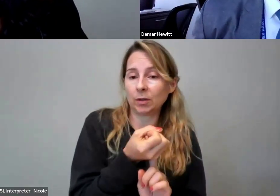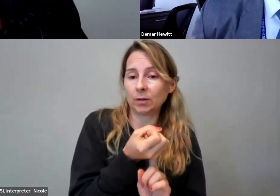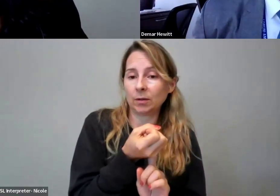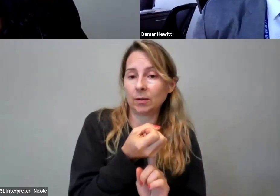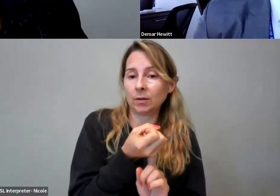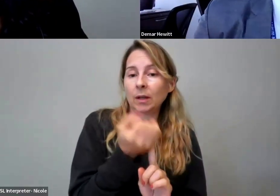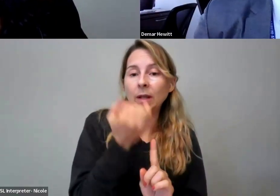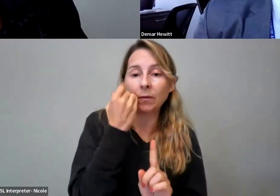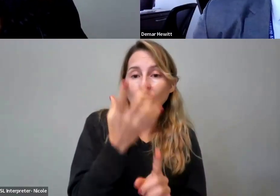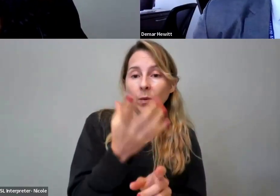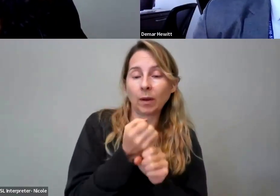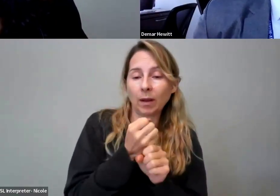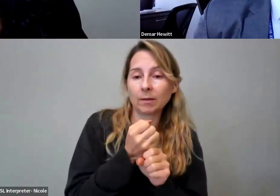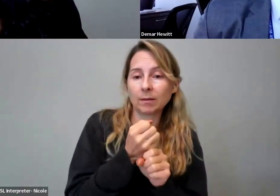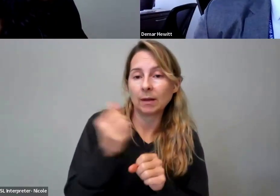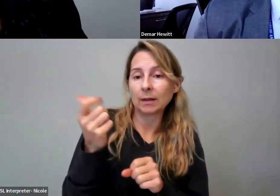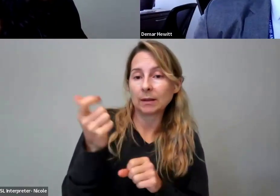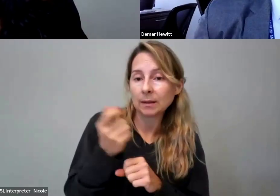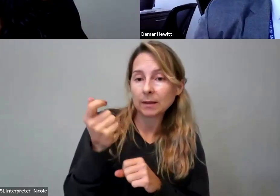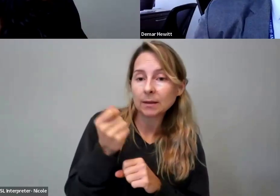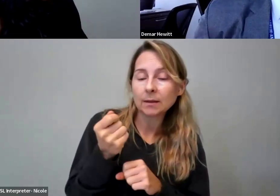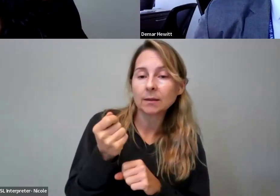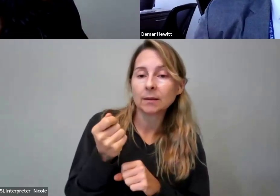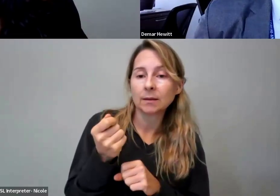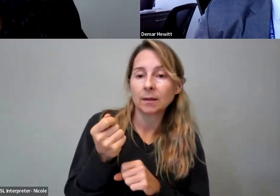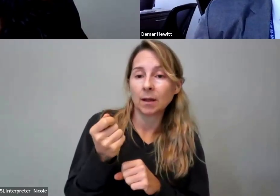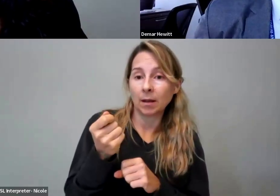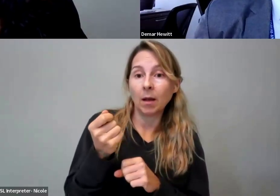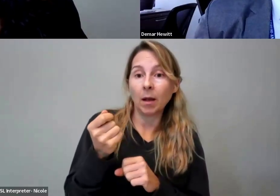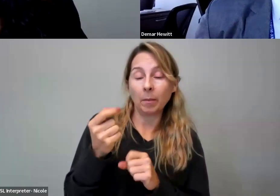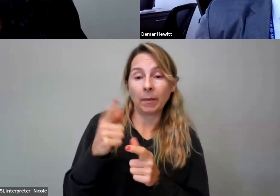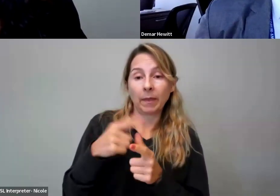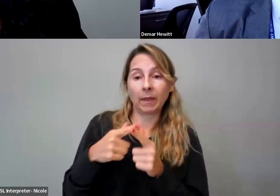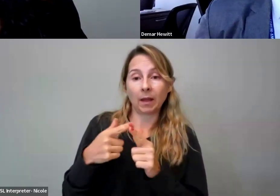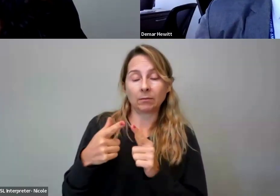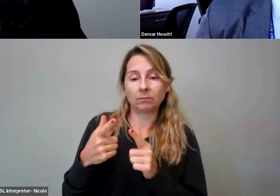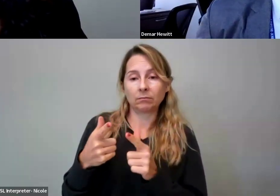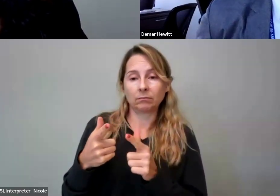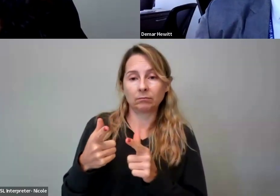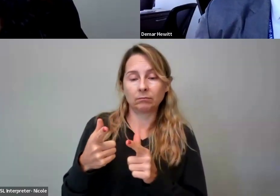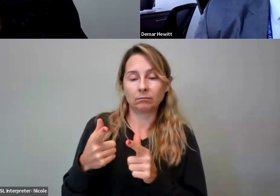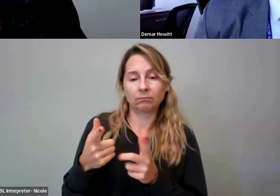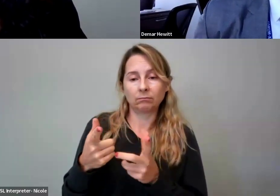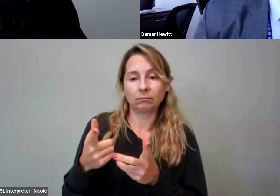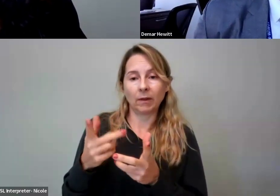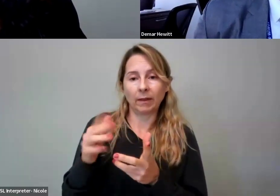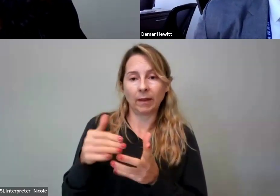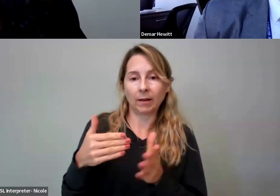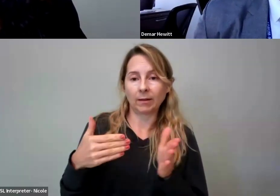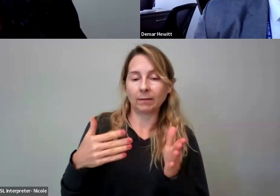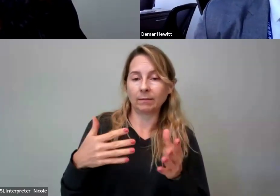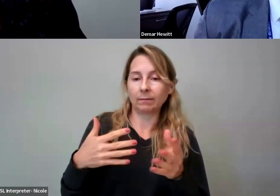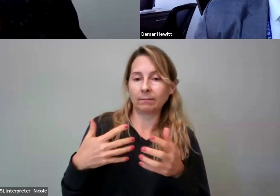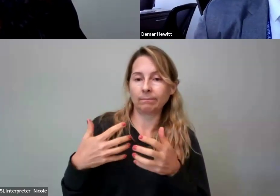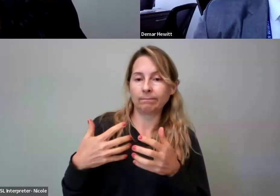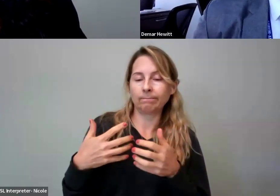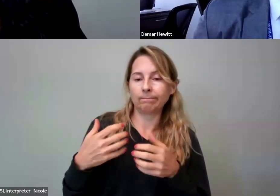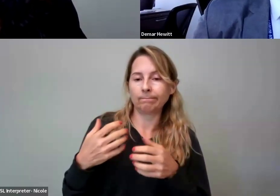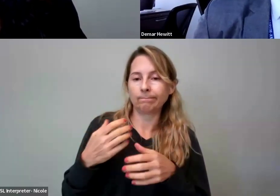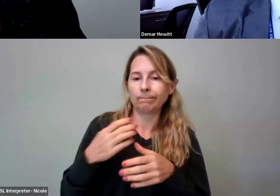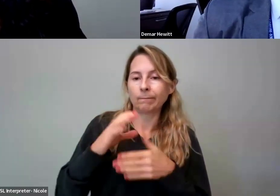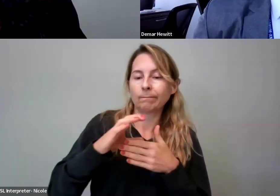social assistance. So if you treat me differently because I'm on social assistance, that can ground a claim for